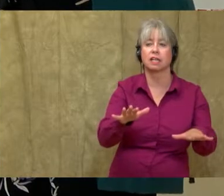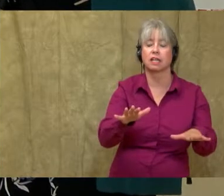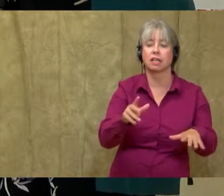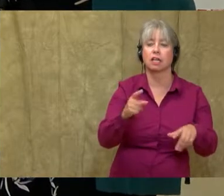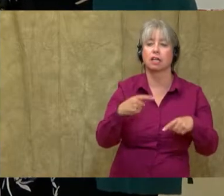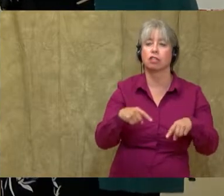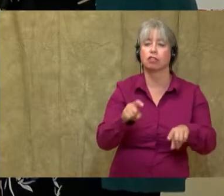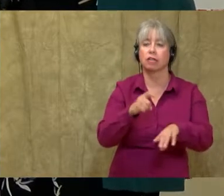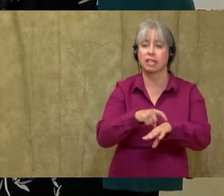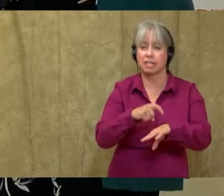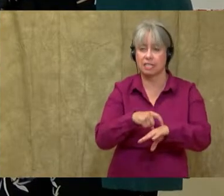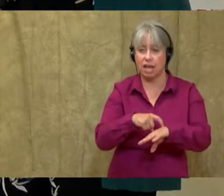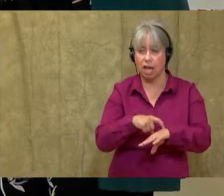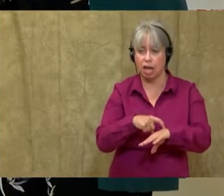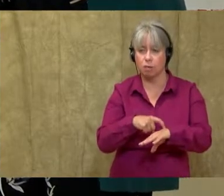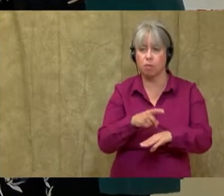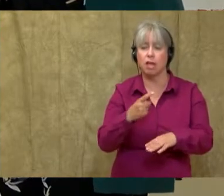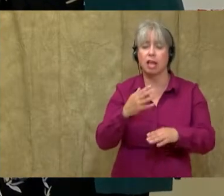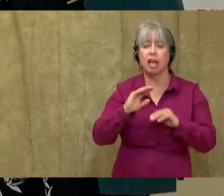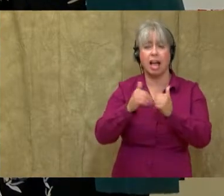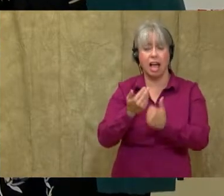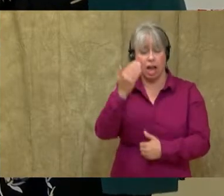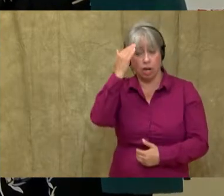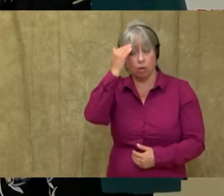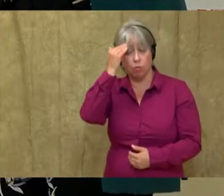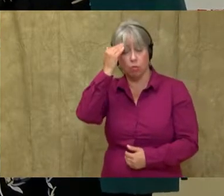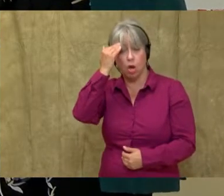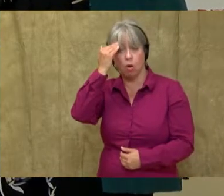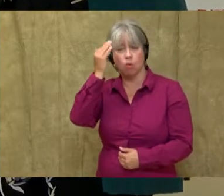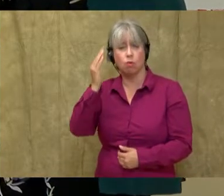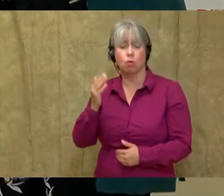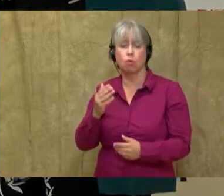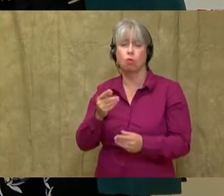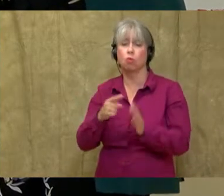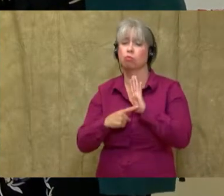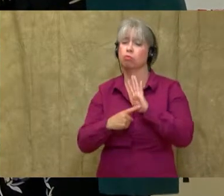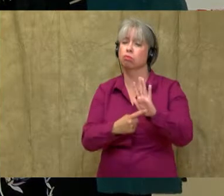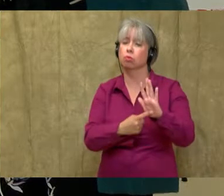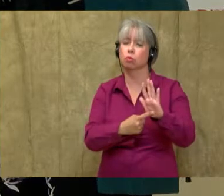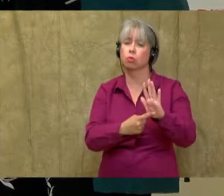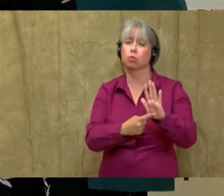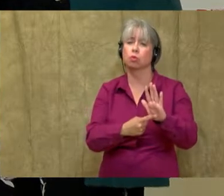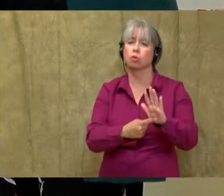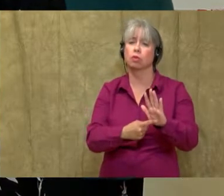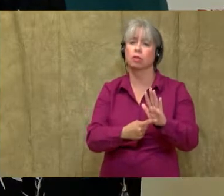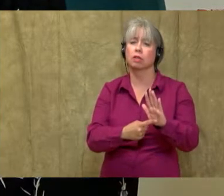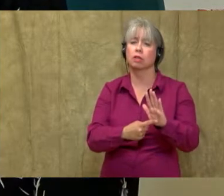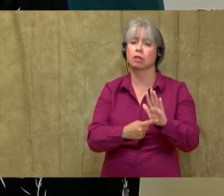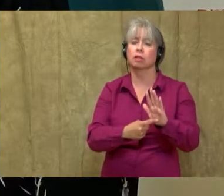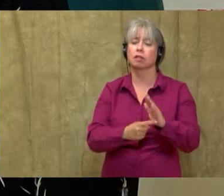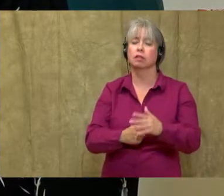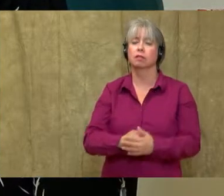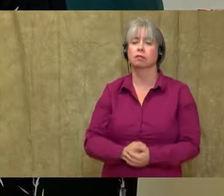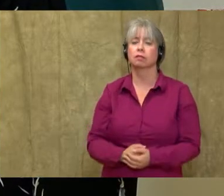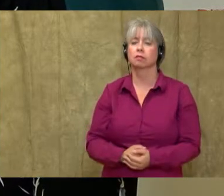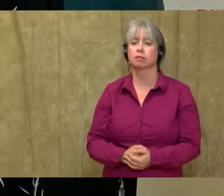what examples from this section can help us answer that question or prove that our answer is correct?